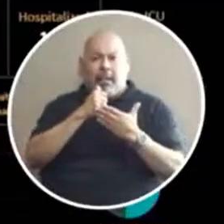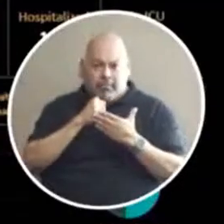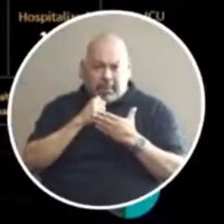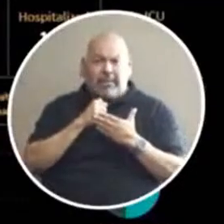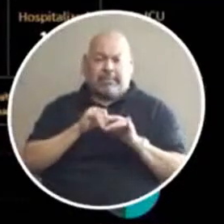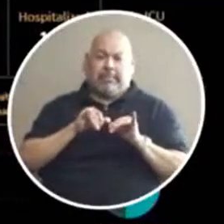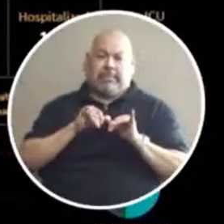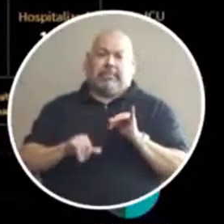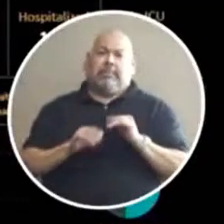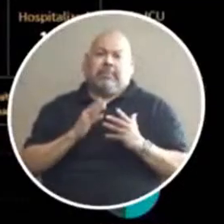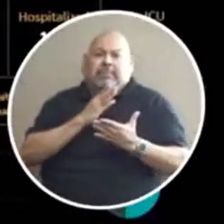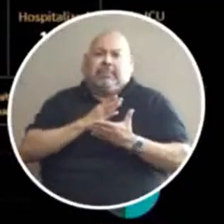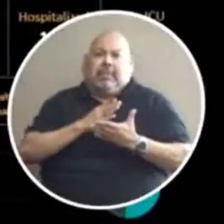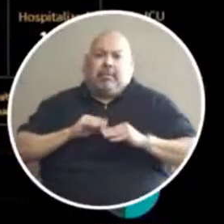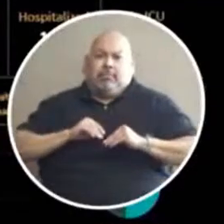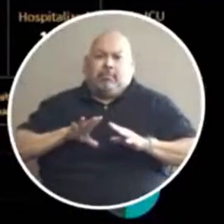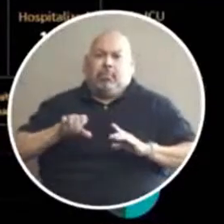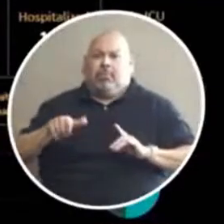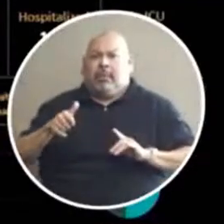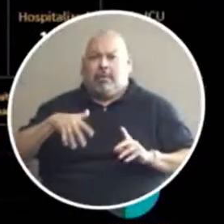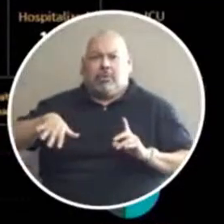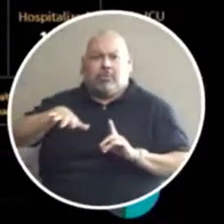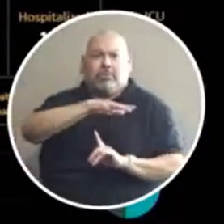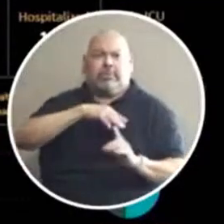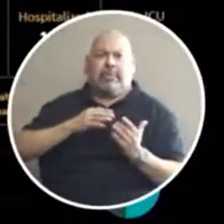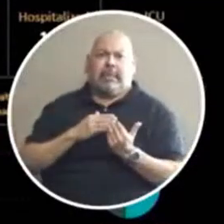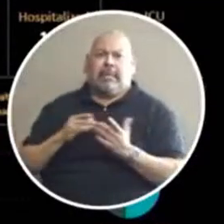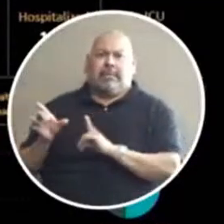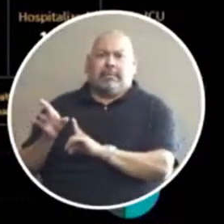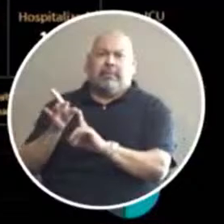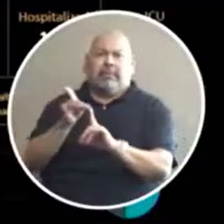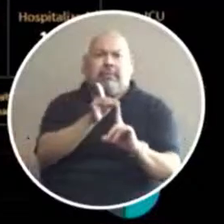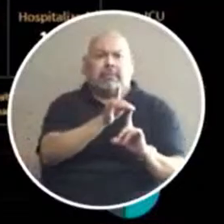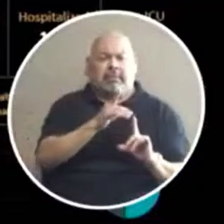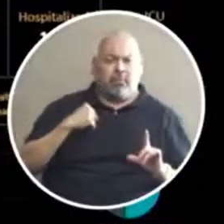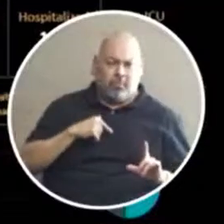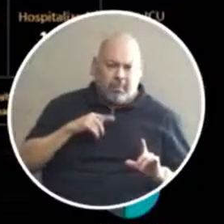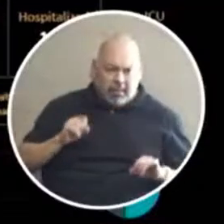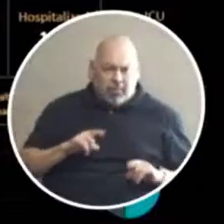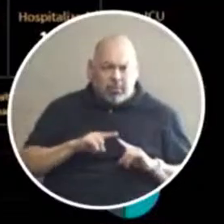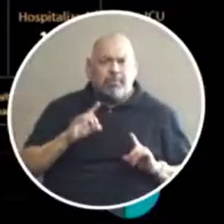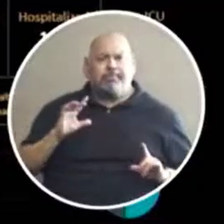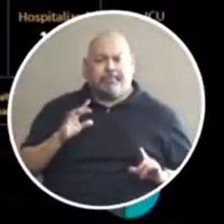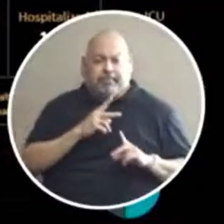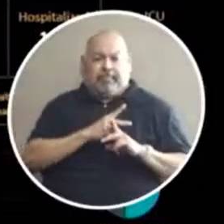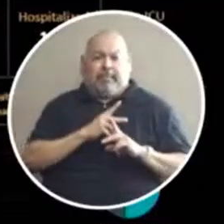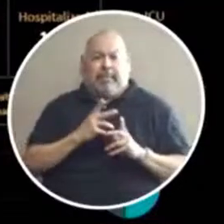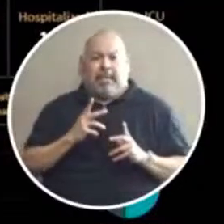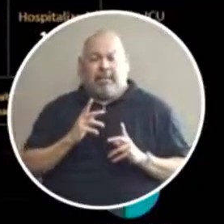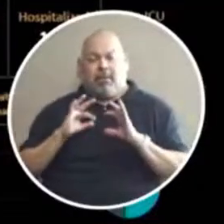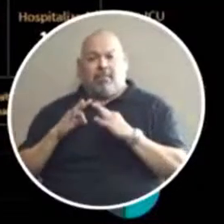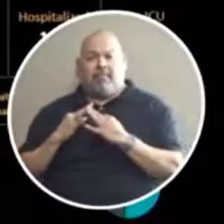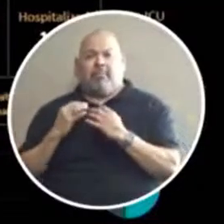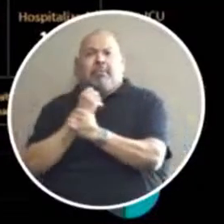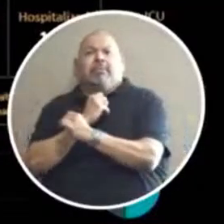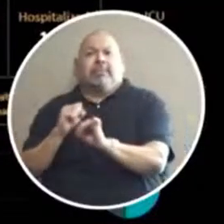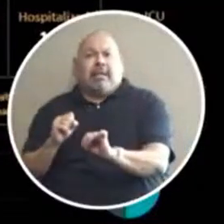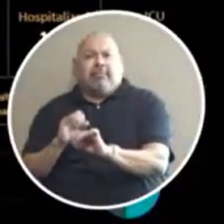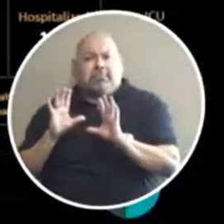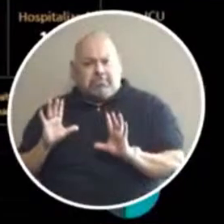us stop the spread to others that are susceptible, and we'll be able to keep our loved ones